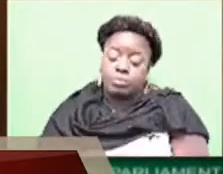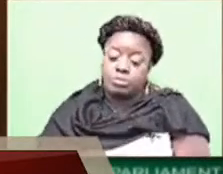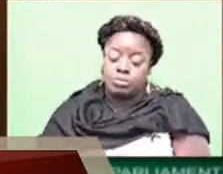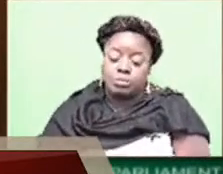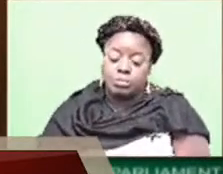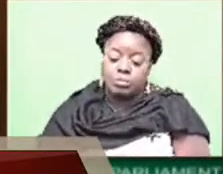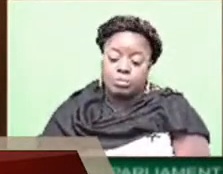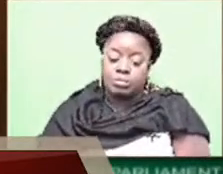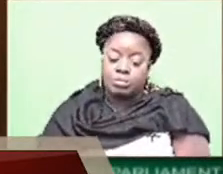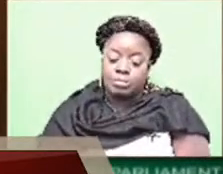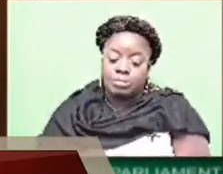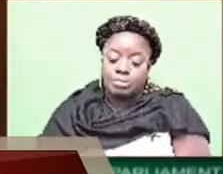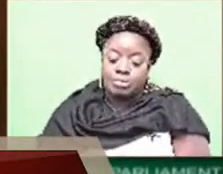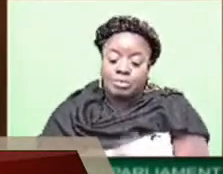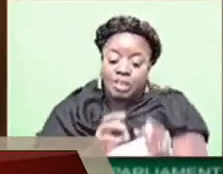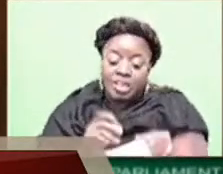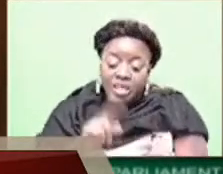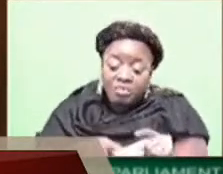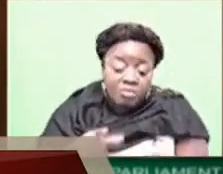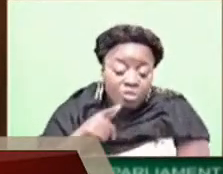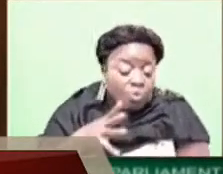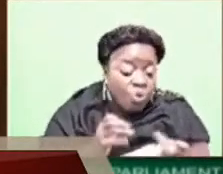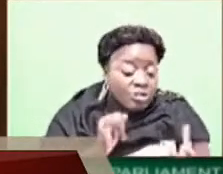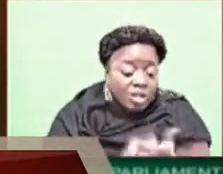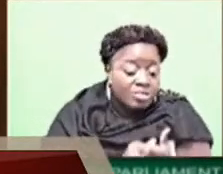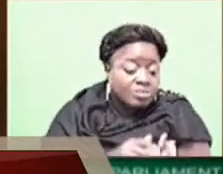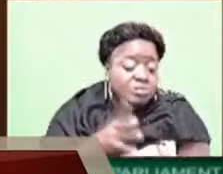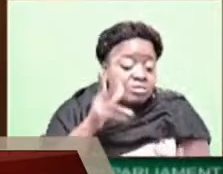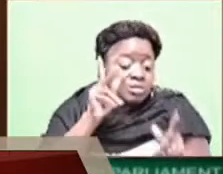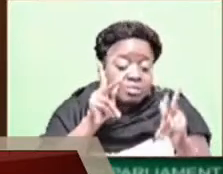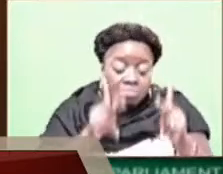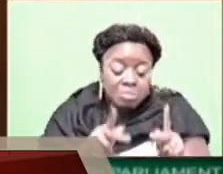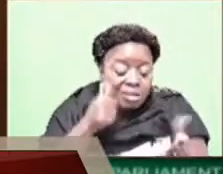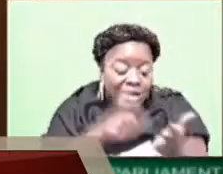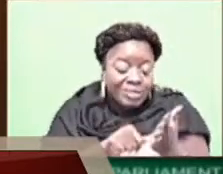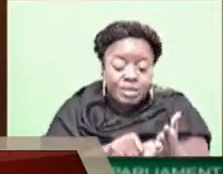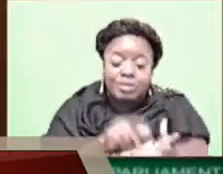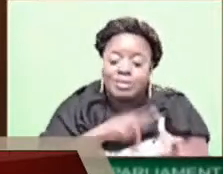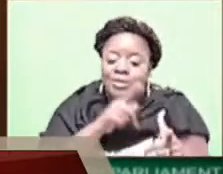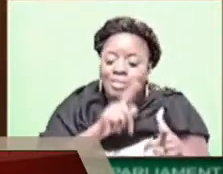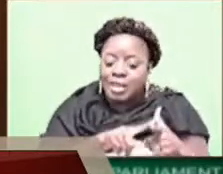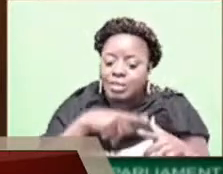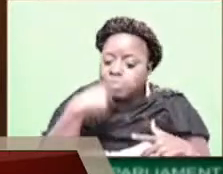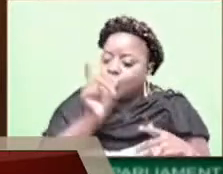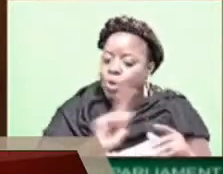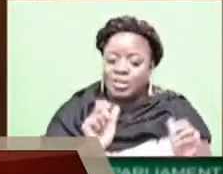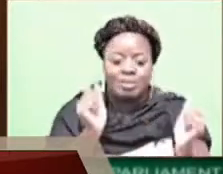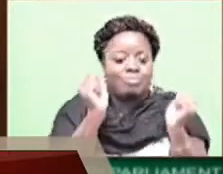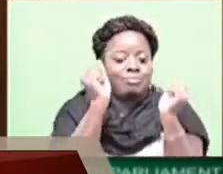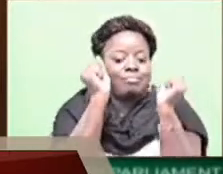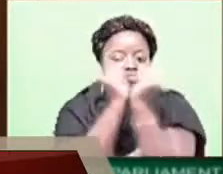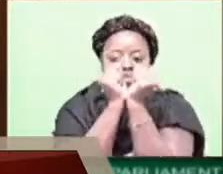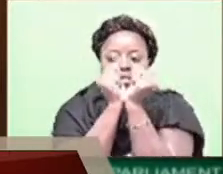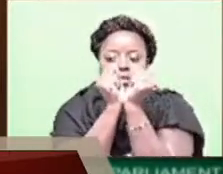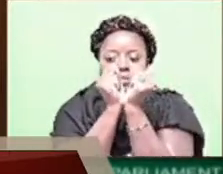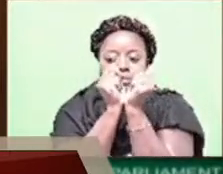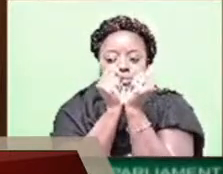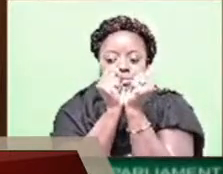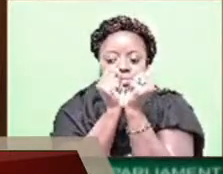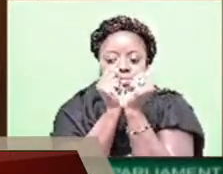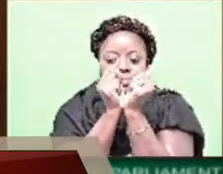cause compliance by way of fixed penalty notices, you can revert to arrestable offenses and treat with more serious